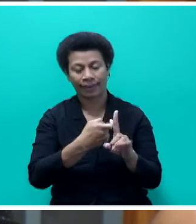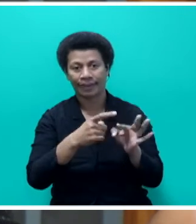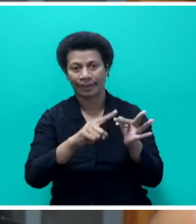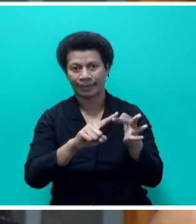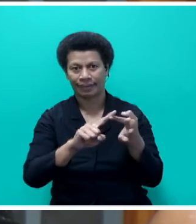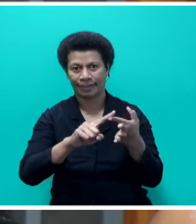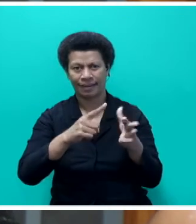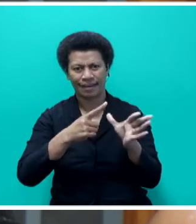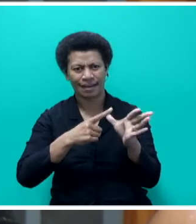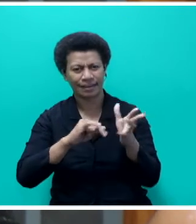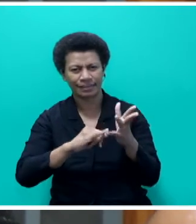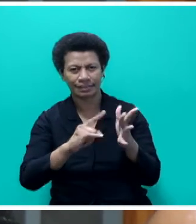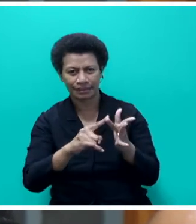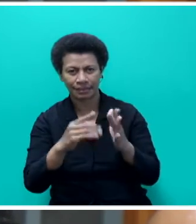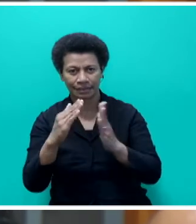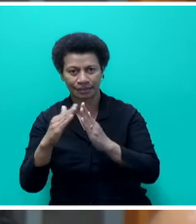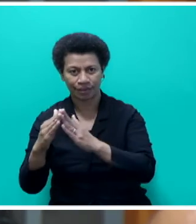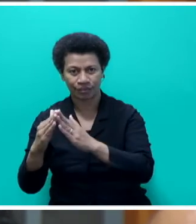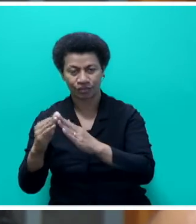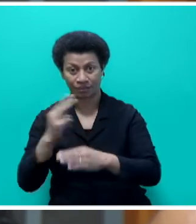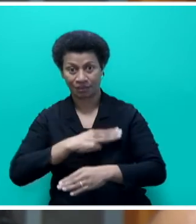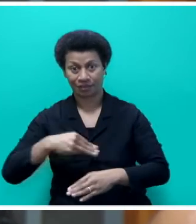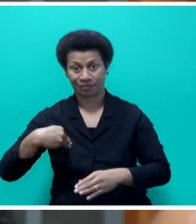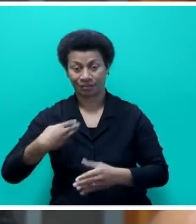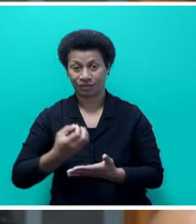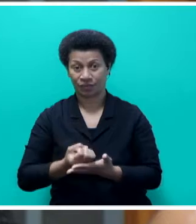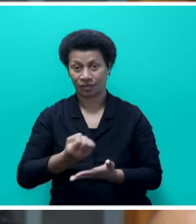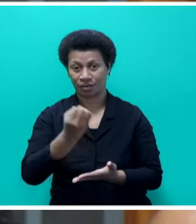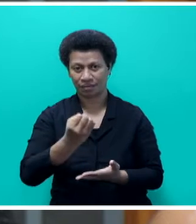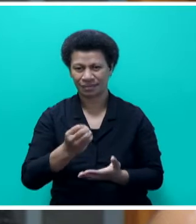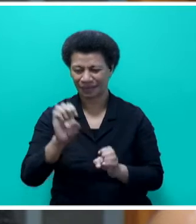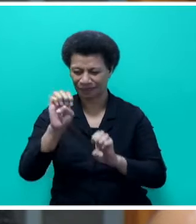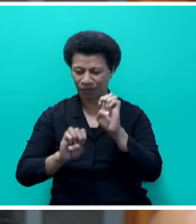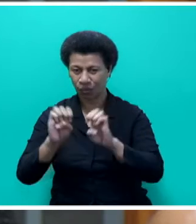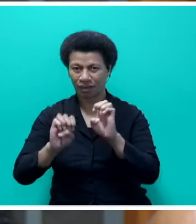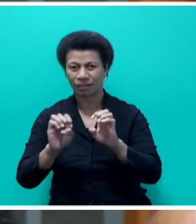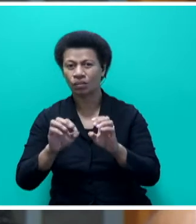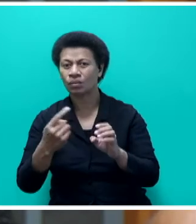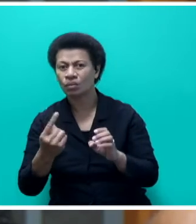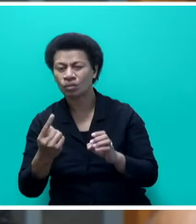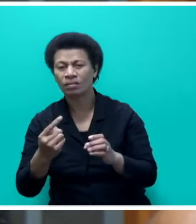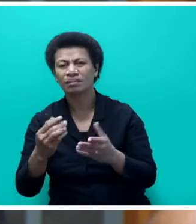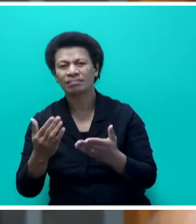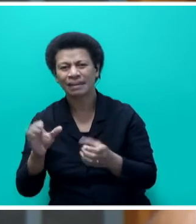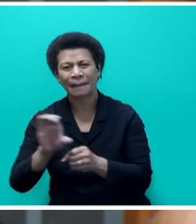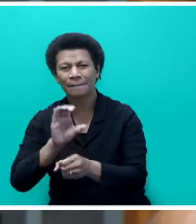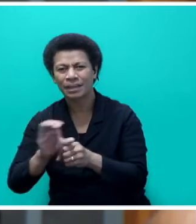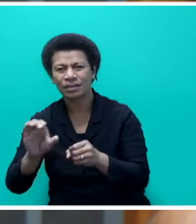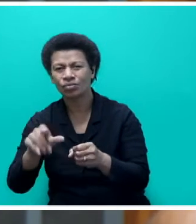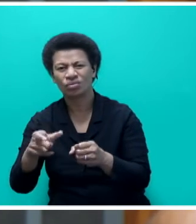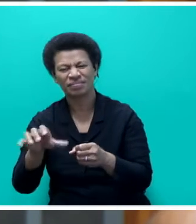Kayasi Town, the Ministry, through the Ministry of Economy, is evaluating the tender for civil works, which is expected to commence in the first quarter